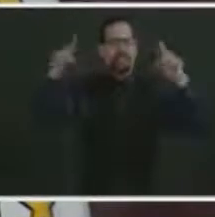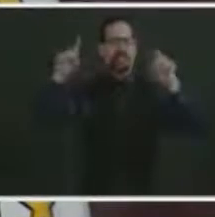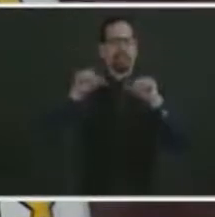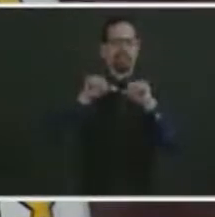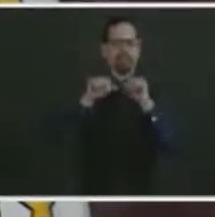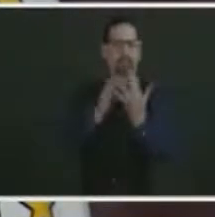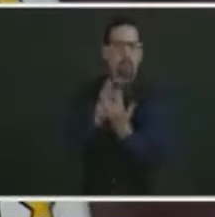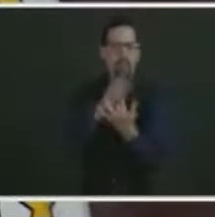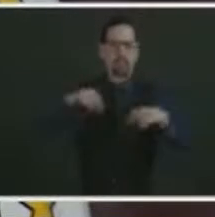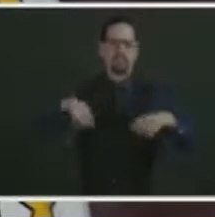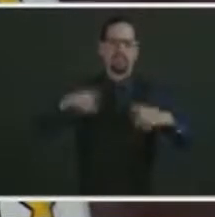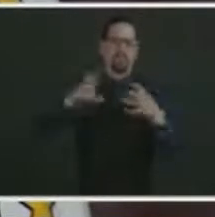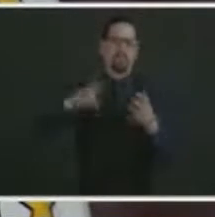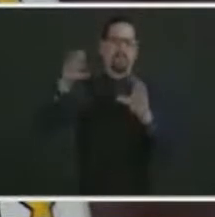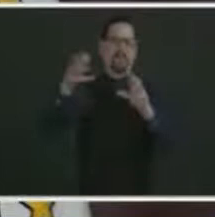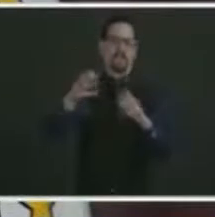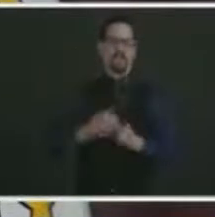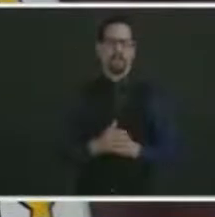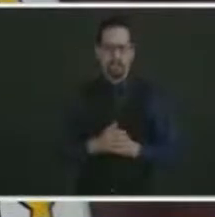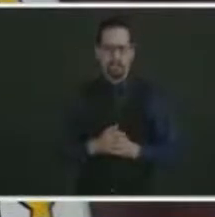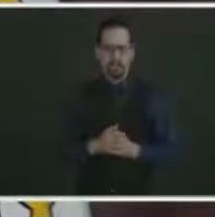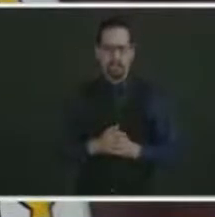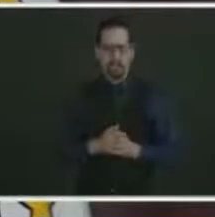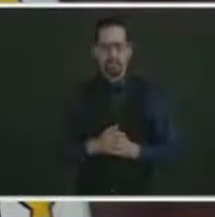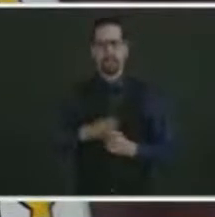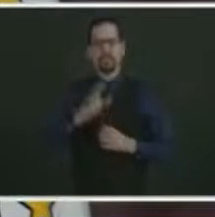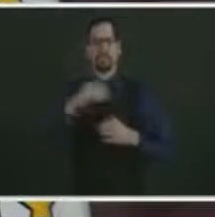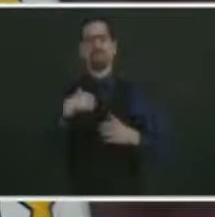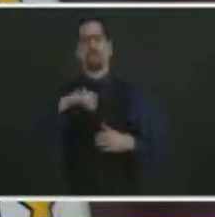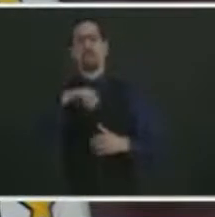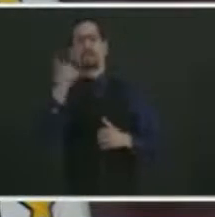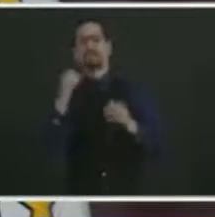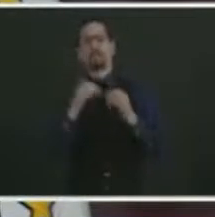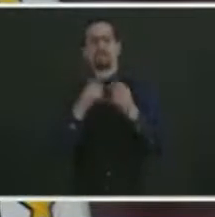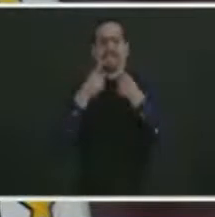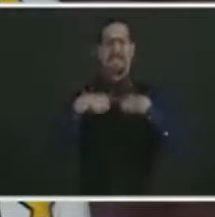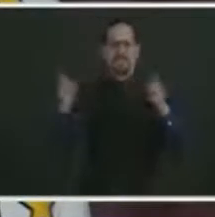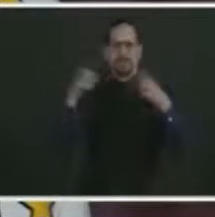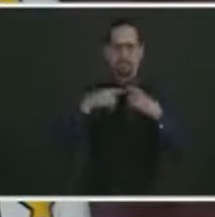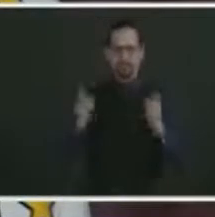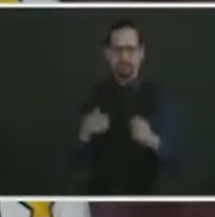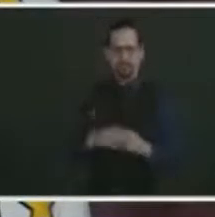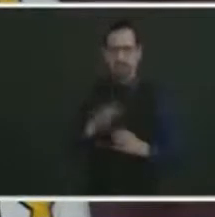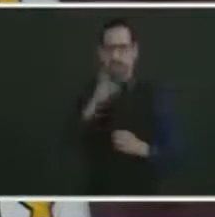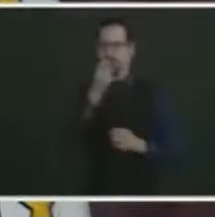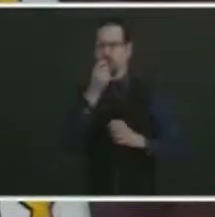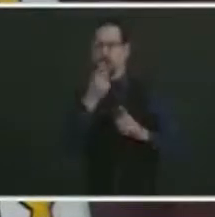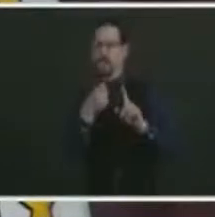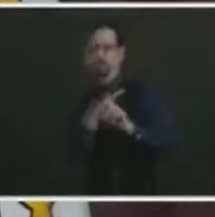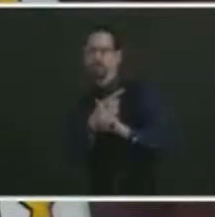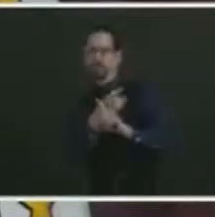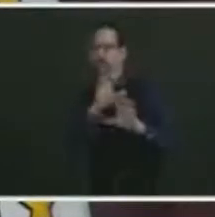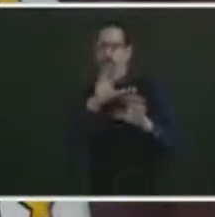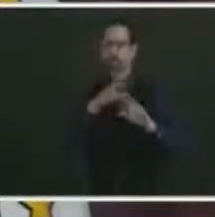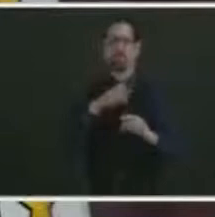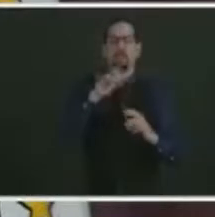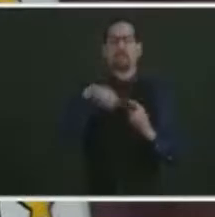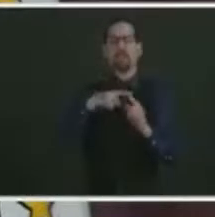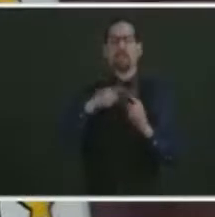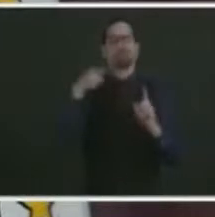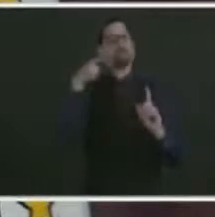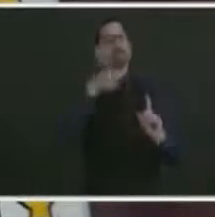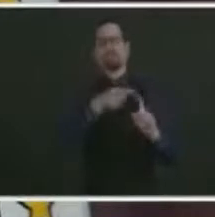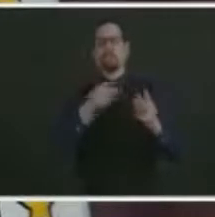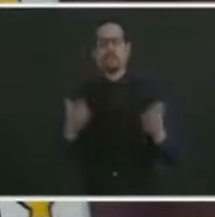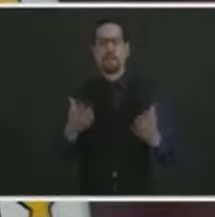Okay, a few more announcements. I want to shift gears slightly from that and talk for a minute about